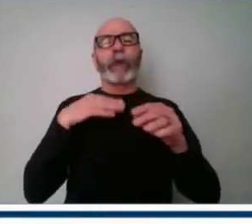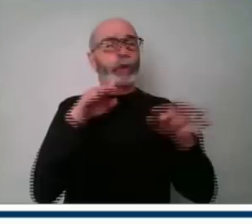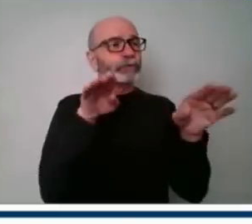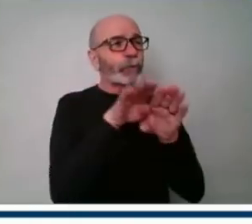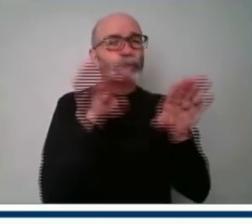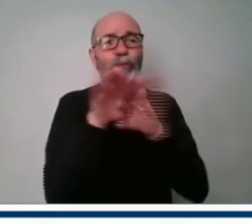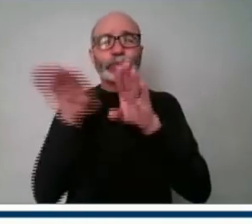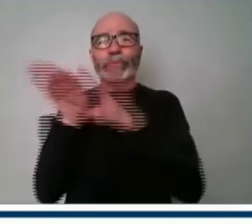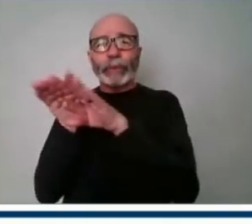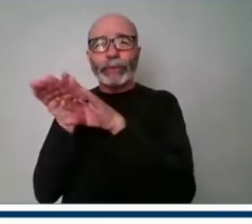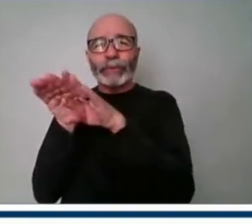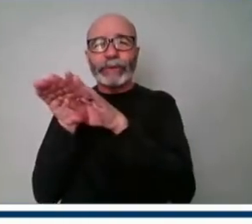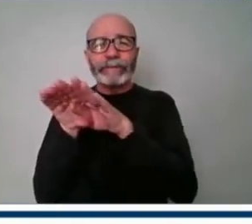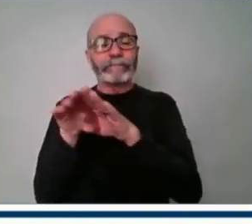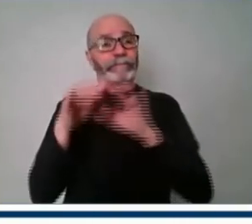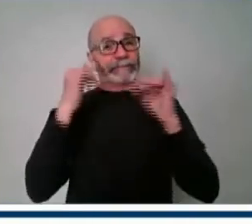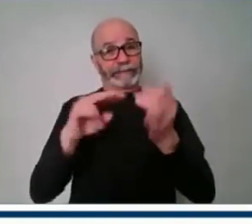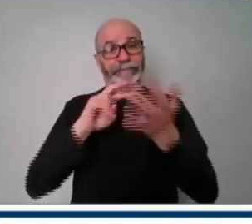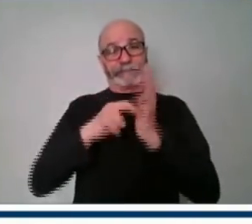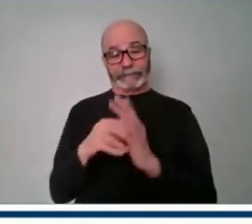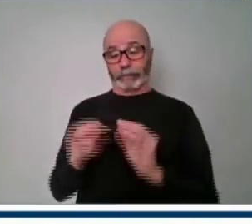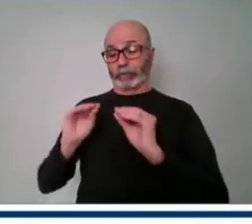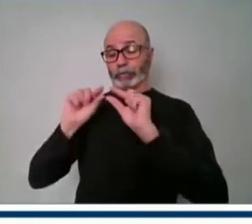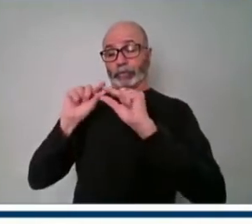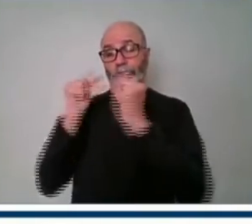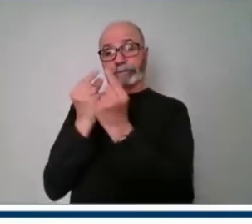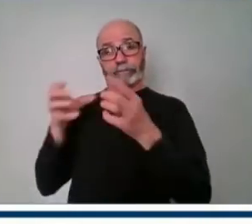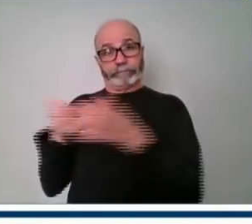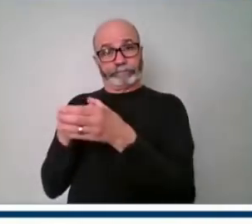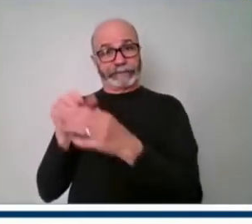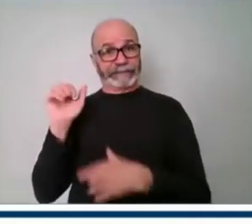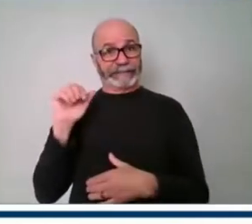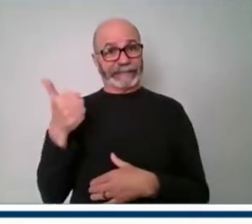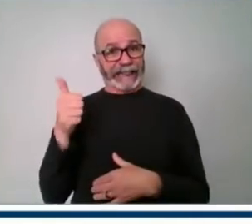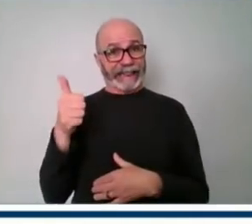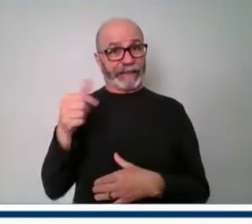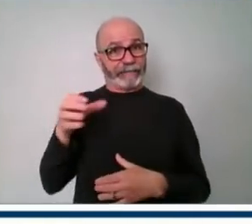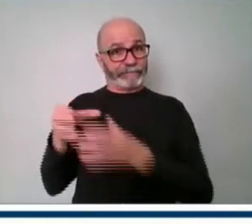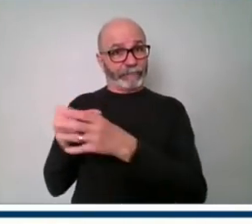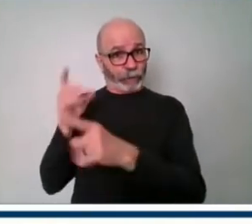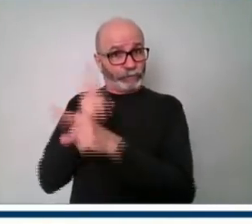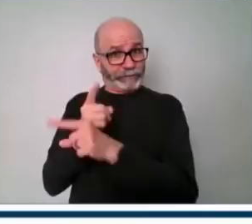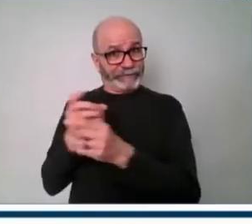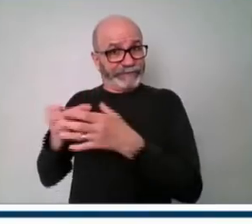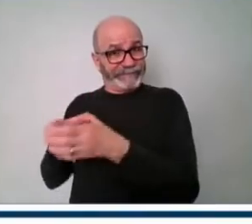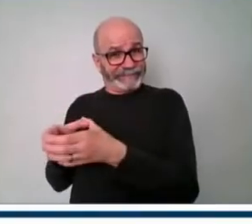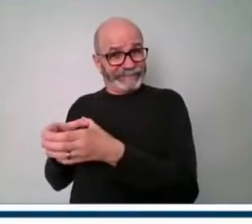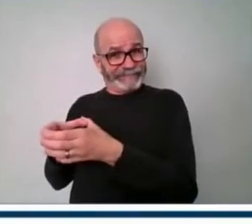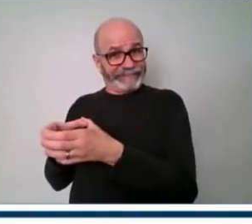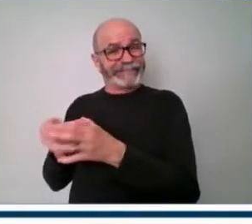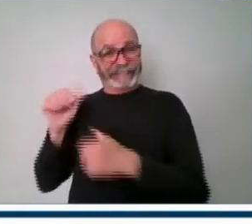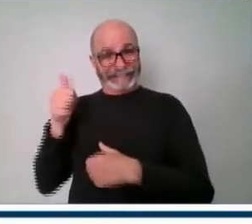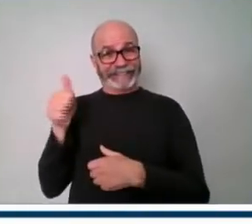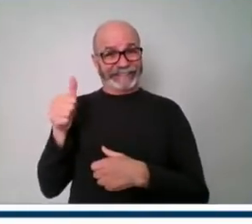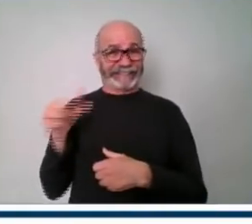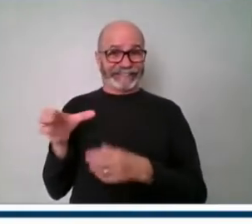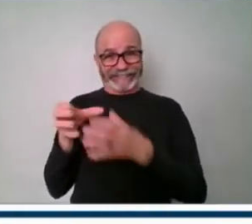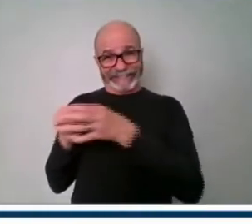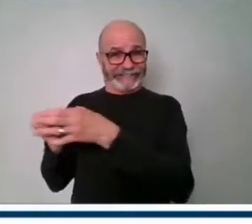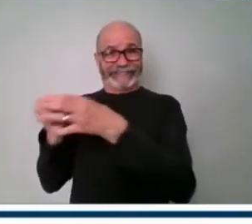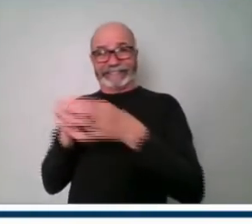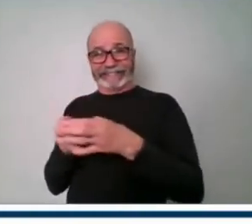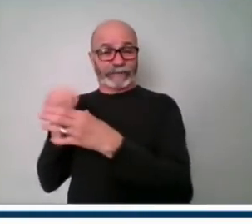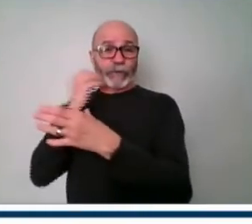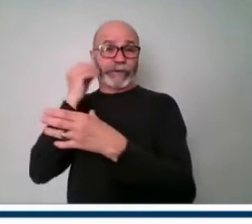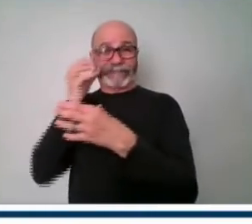is still 10, but now it's being increased province-wide in your household to be 10. Your household plus up to 10 members.